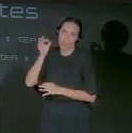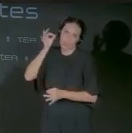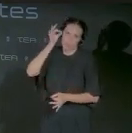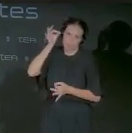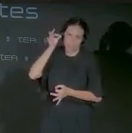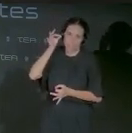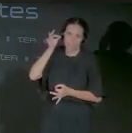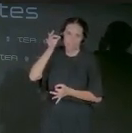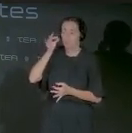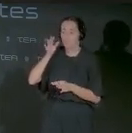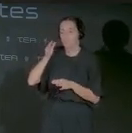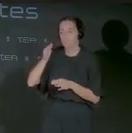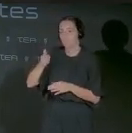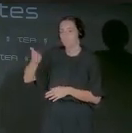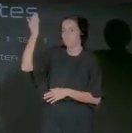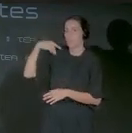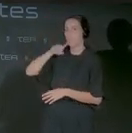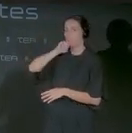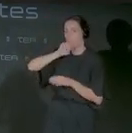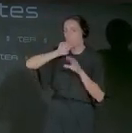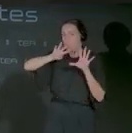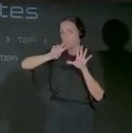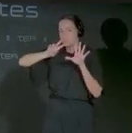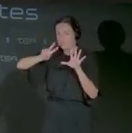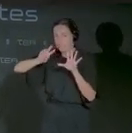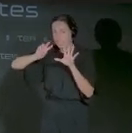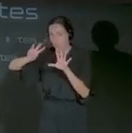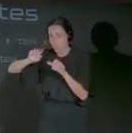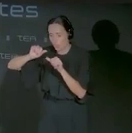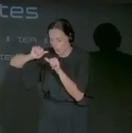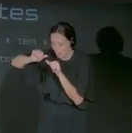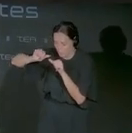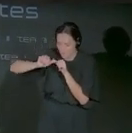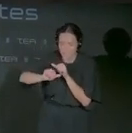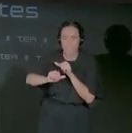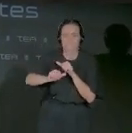1978, when I and a friend, as undergraduates, aged 18,